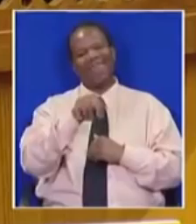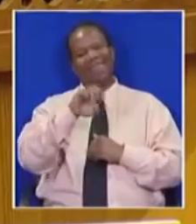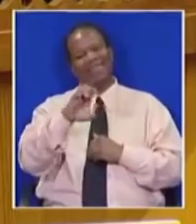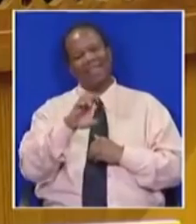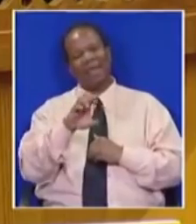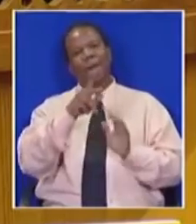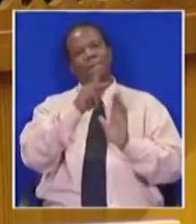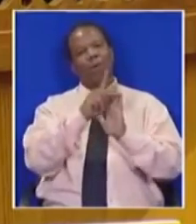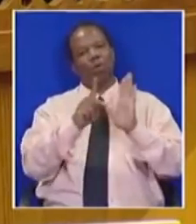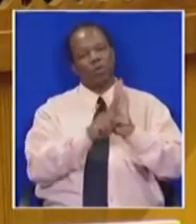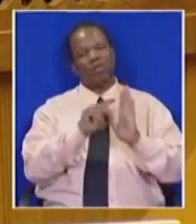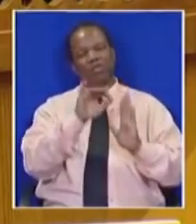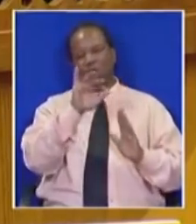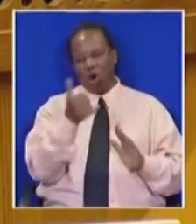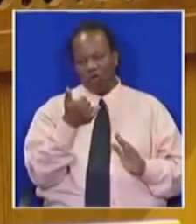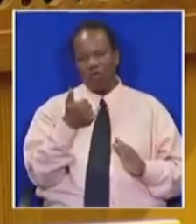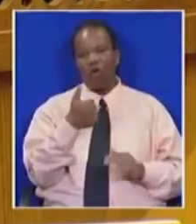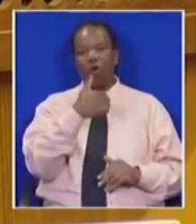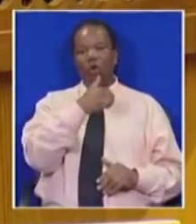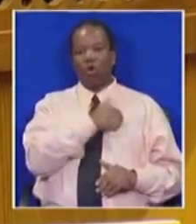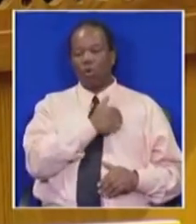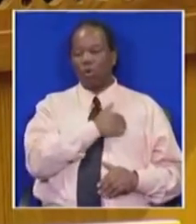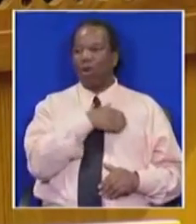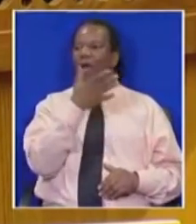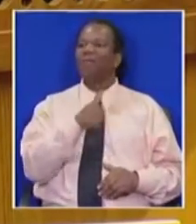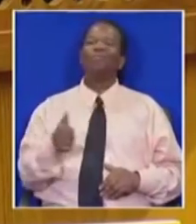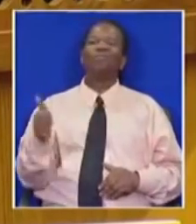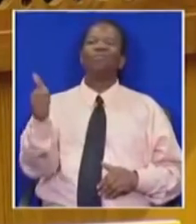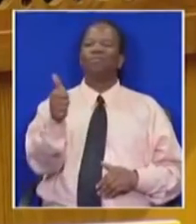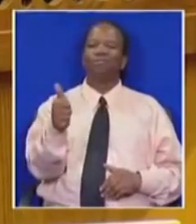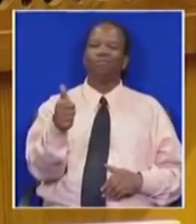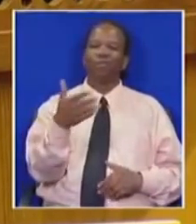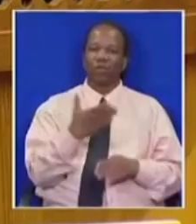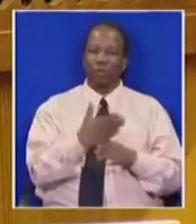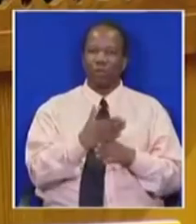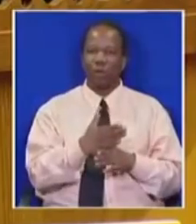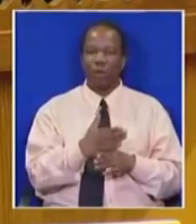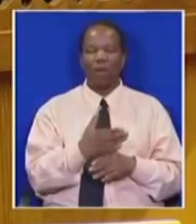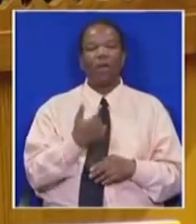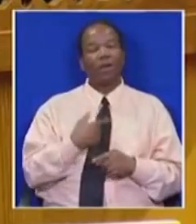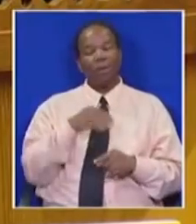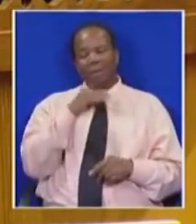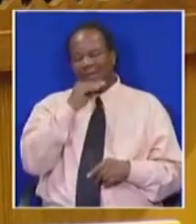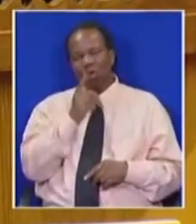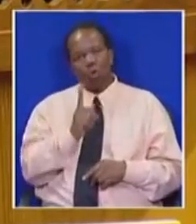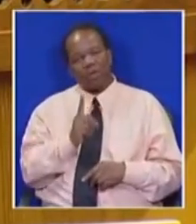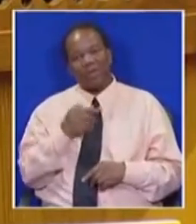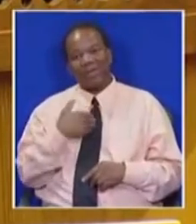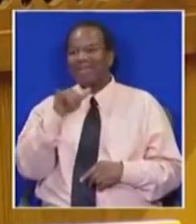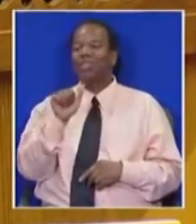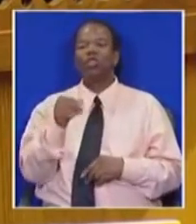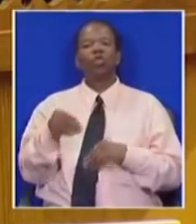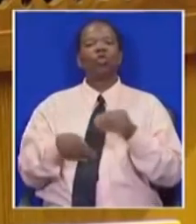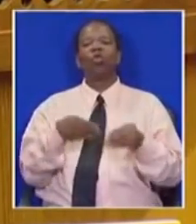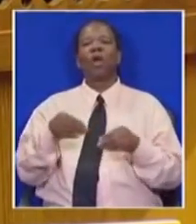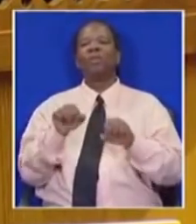deployment. That means, in fact, confronting the perpetrators of this corrupt system that still sit in this